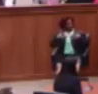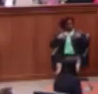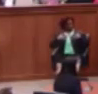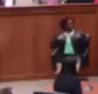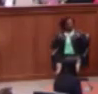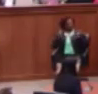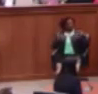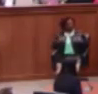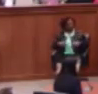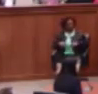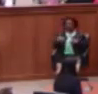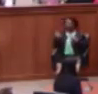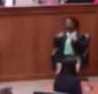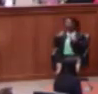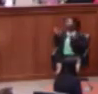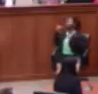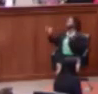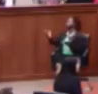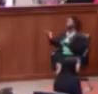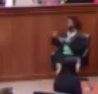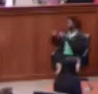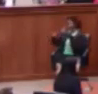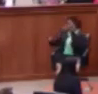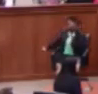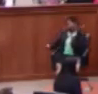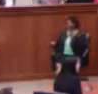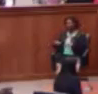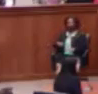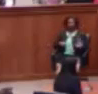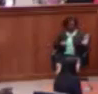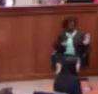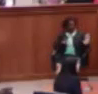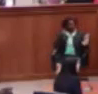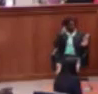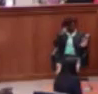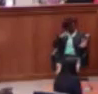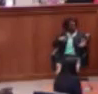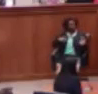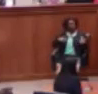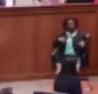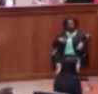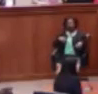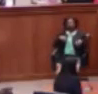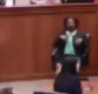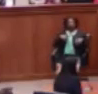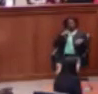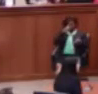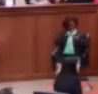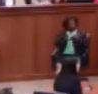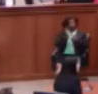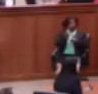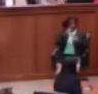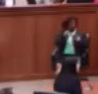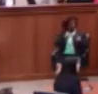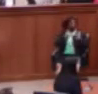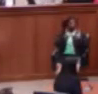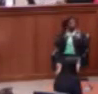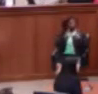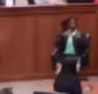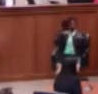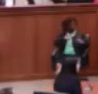I have many concerns. You have many concerns, and so I believe that someone can meet with you about